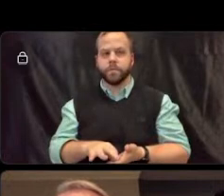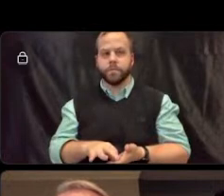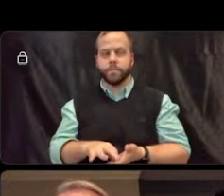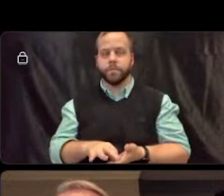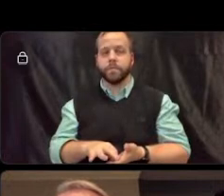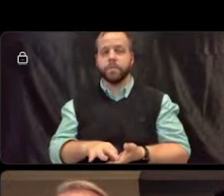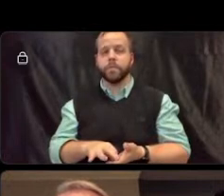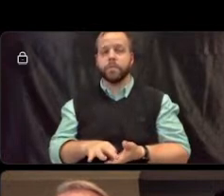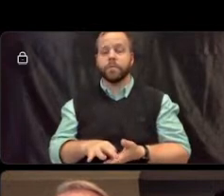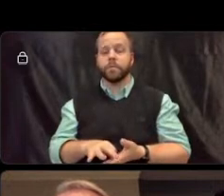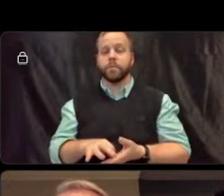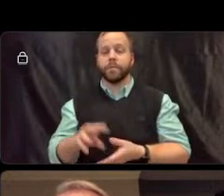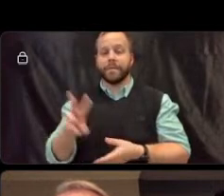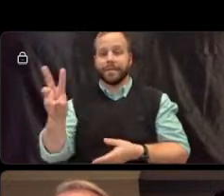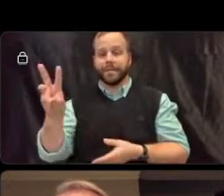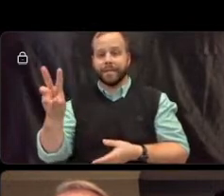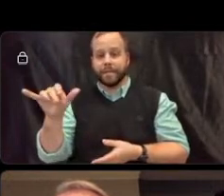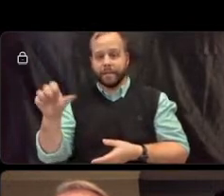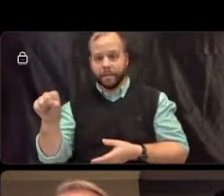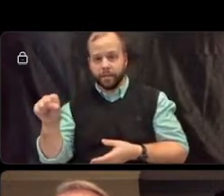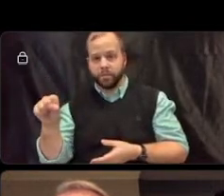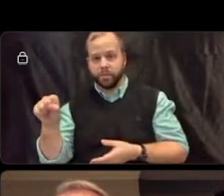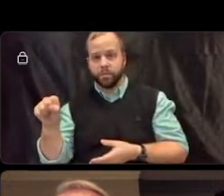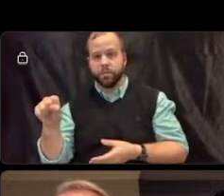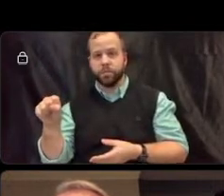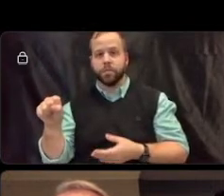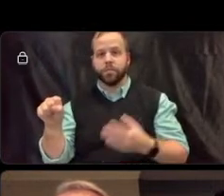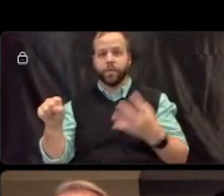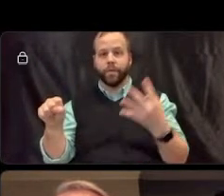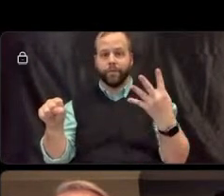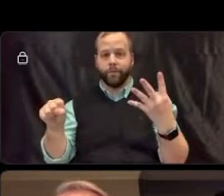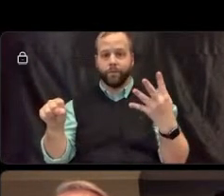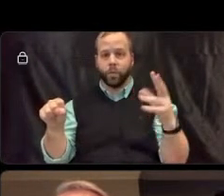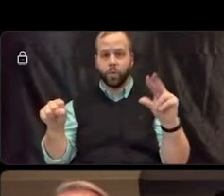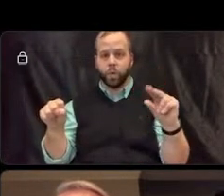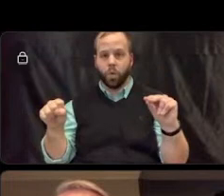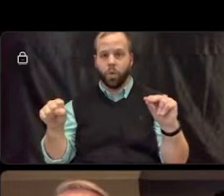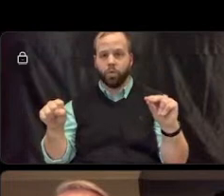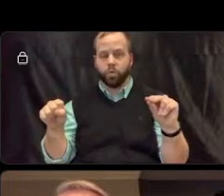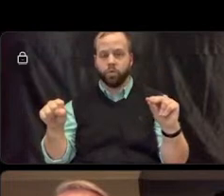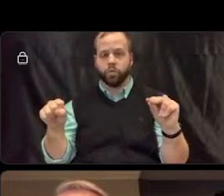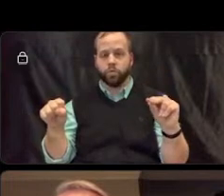6 yes, 1, 2, 3, 4 noes.